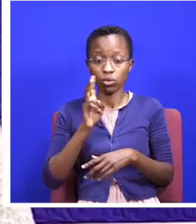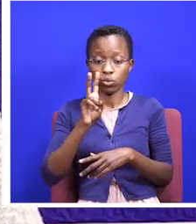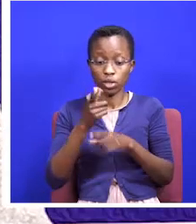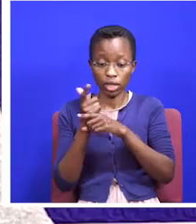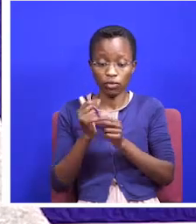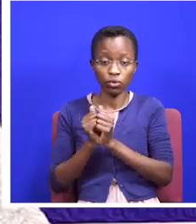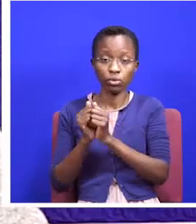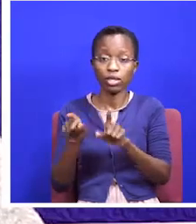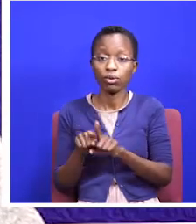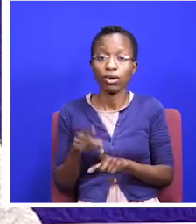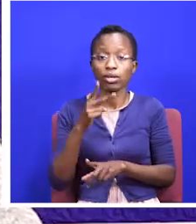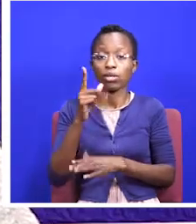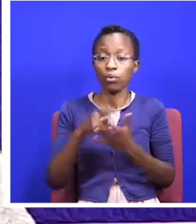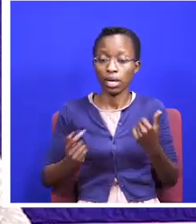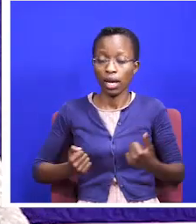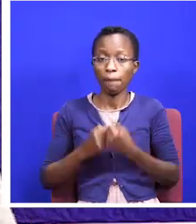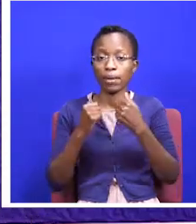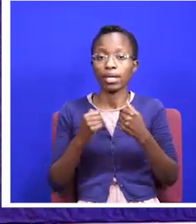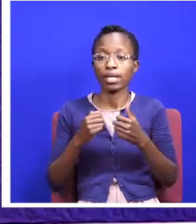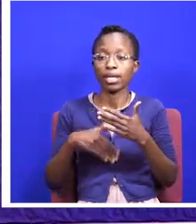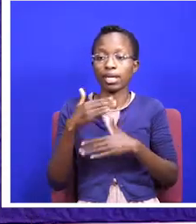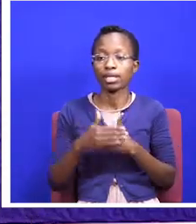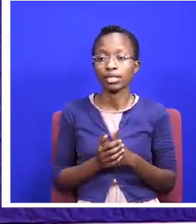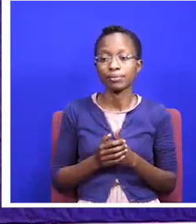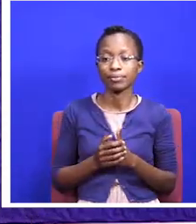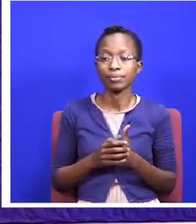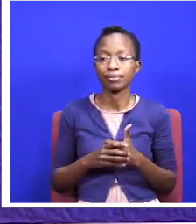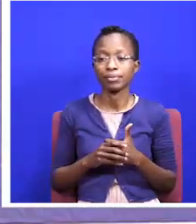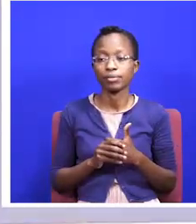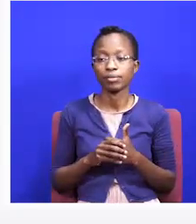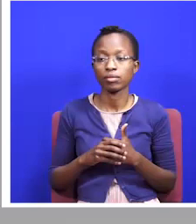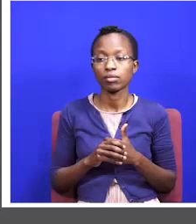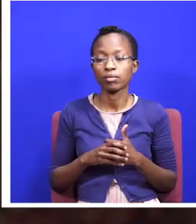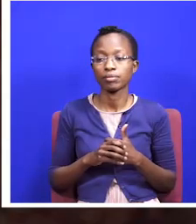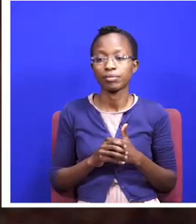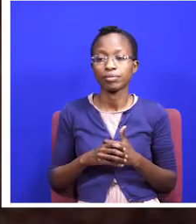watch this clip together and see what happened next.